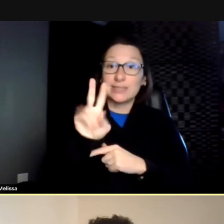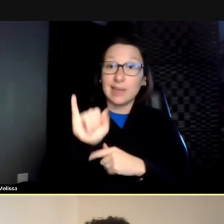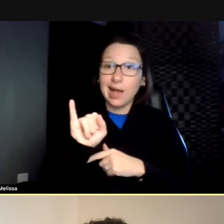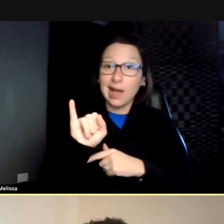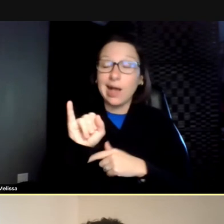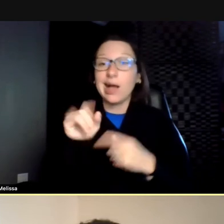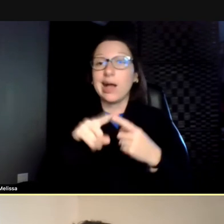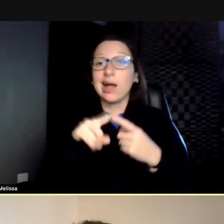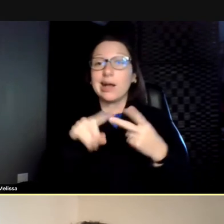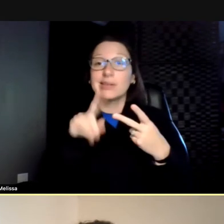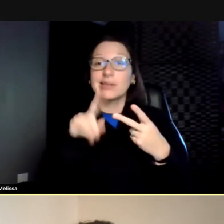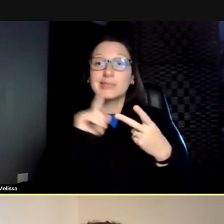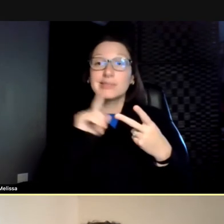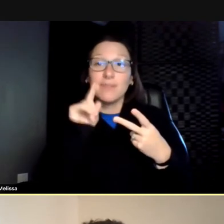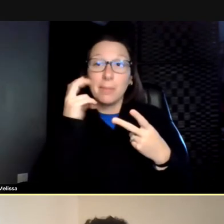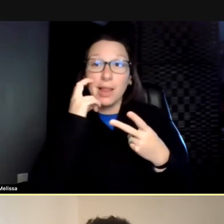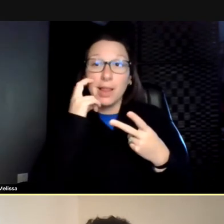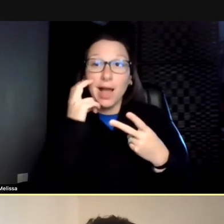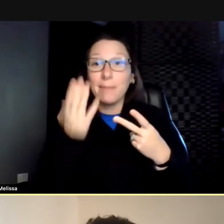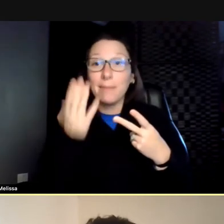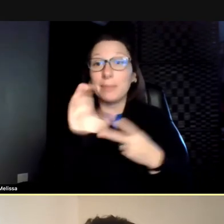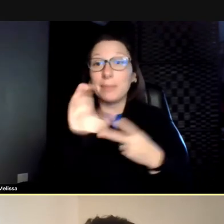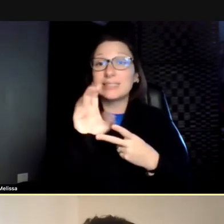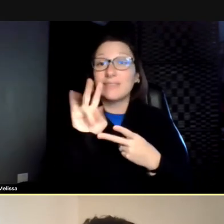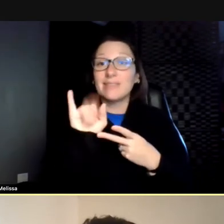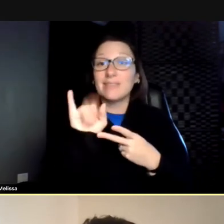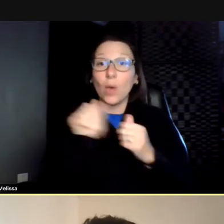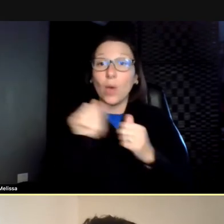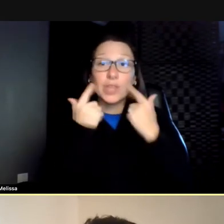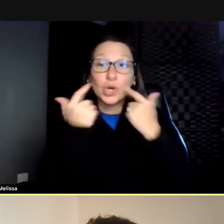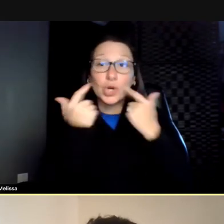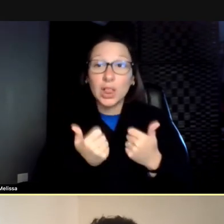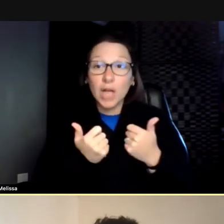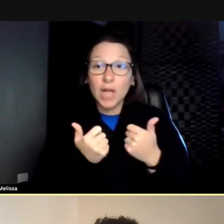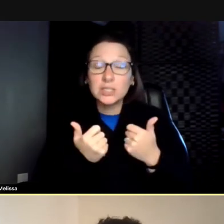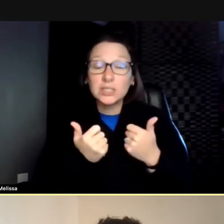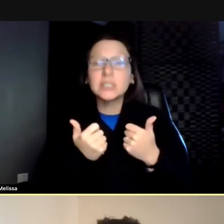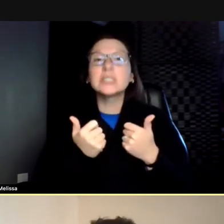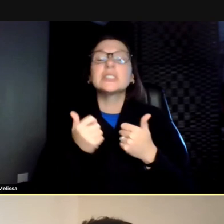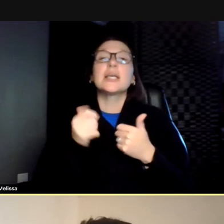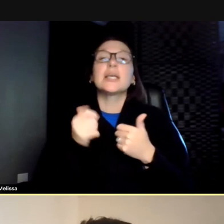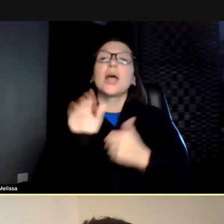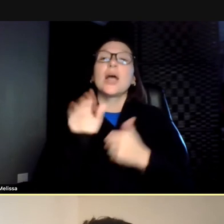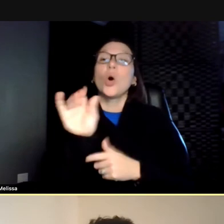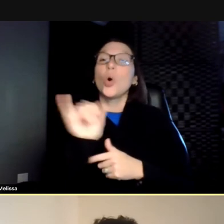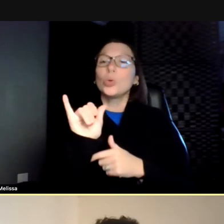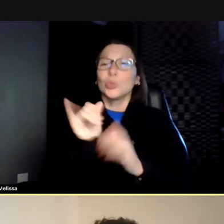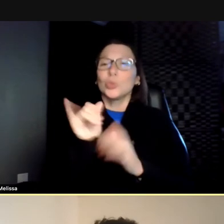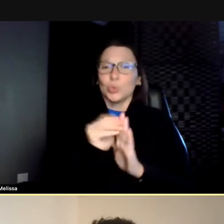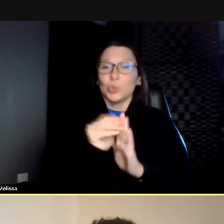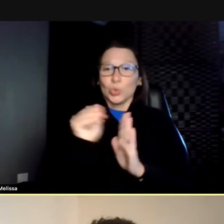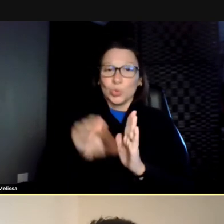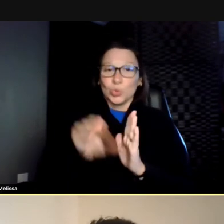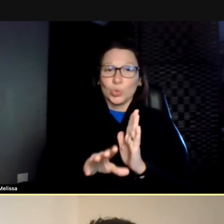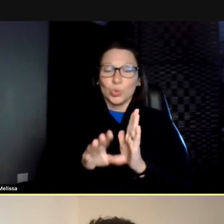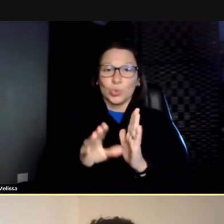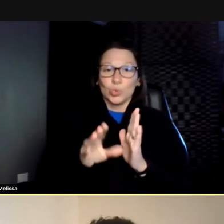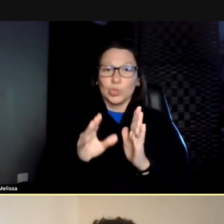maybe have CVI and hearing loss or deafblind from other ocular conditions, as well as just students who struggle